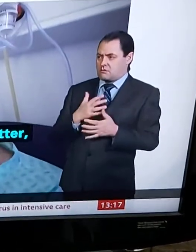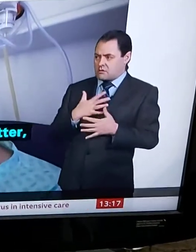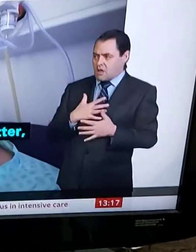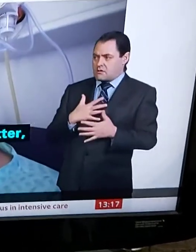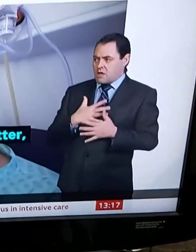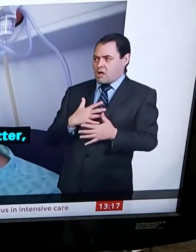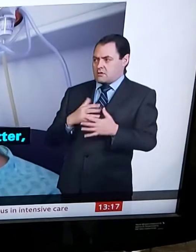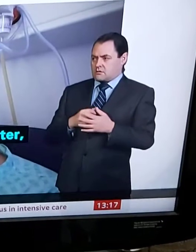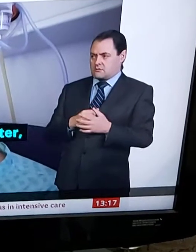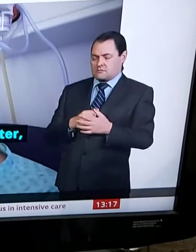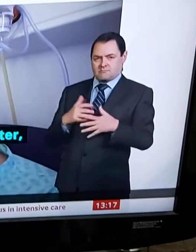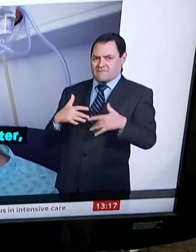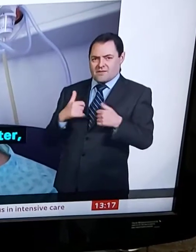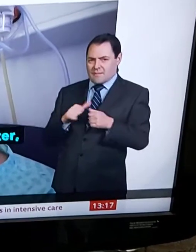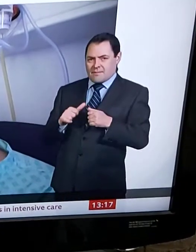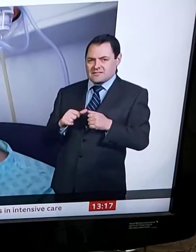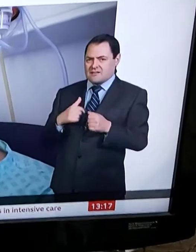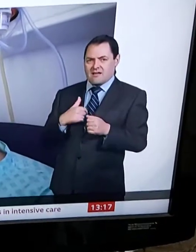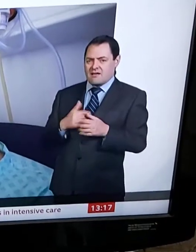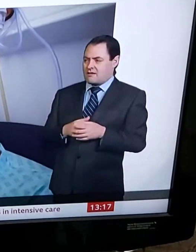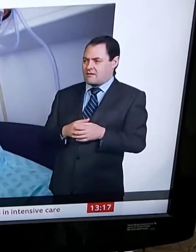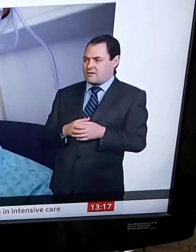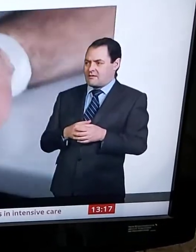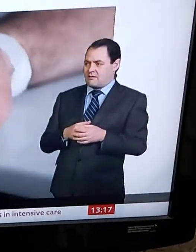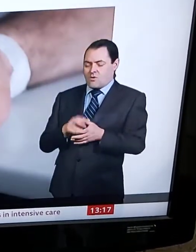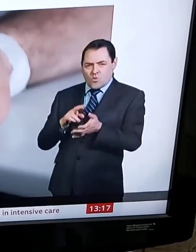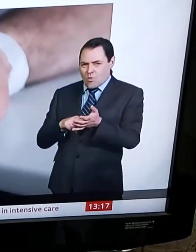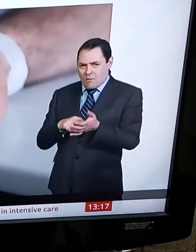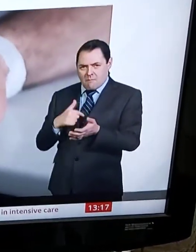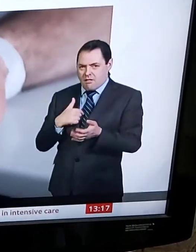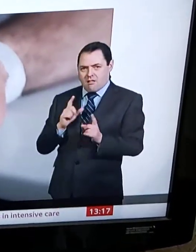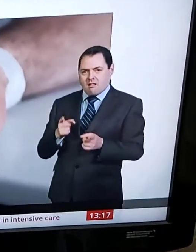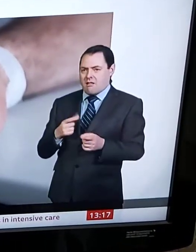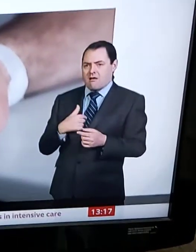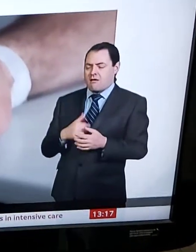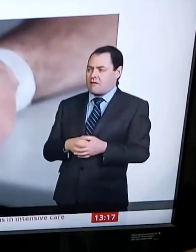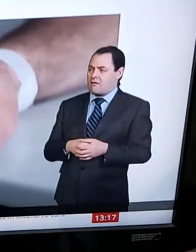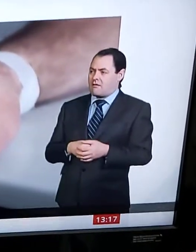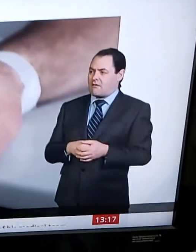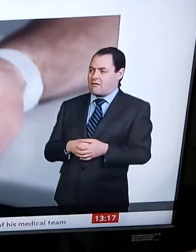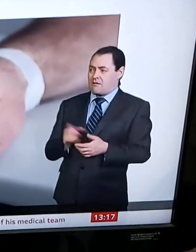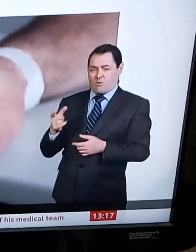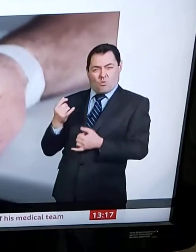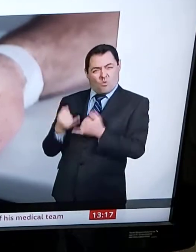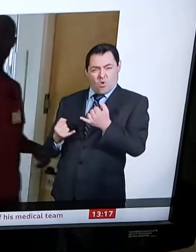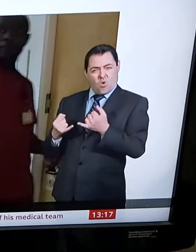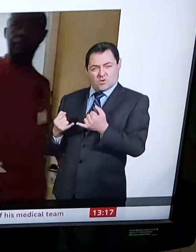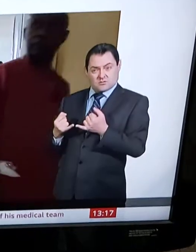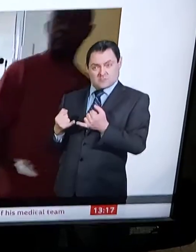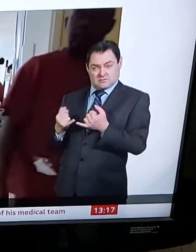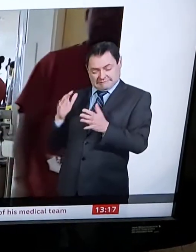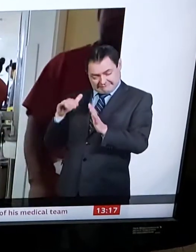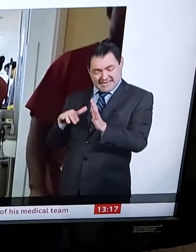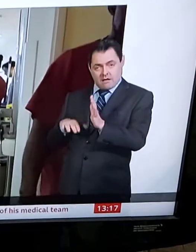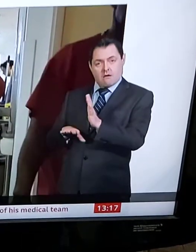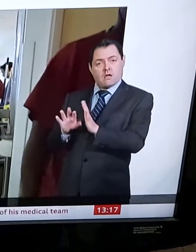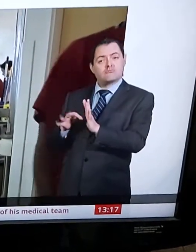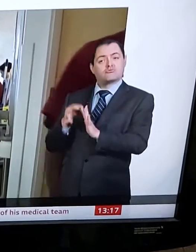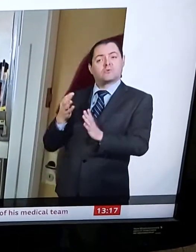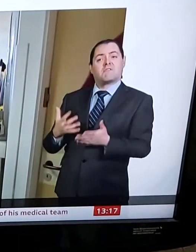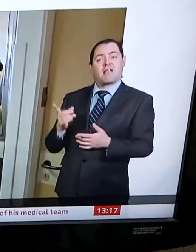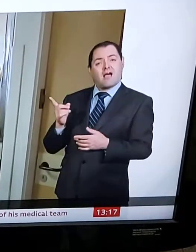to feel better and to do normal things. Imran is over the worst. Despite the terrible toll